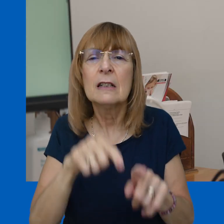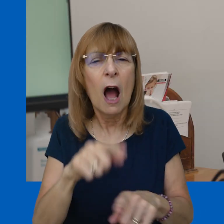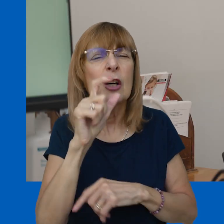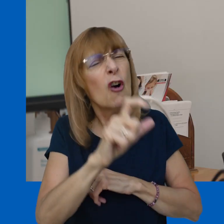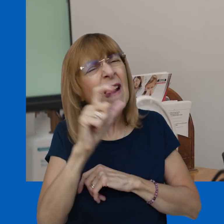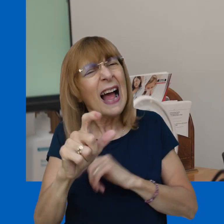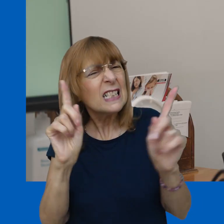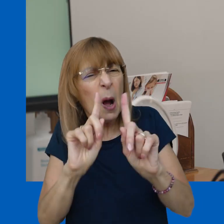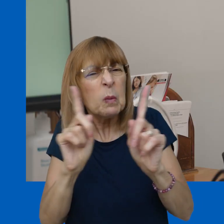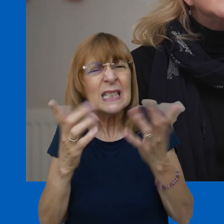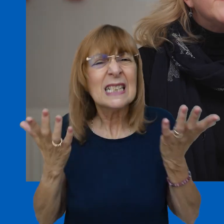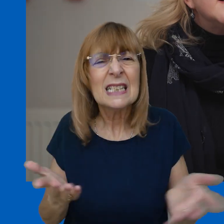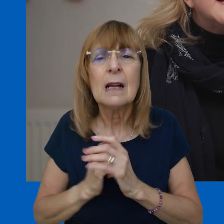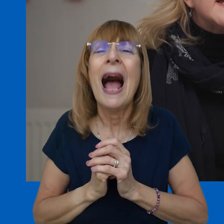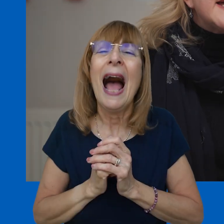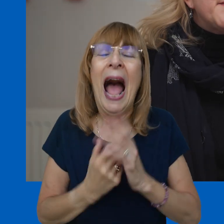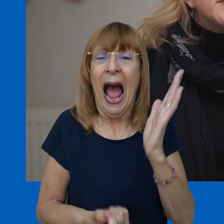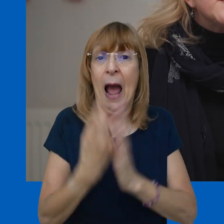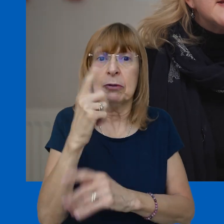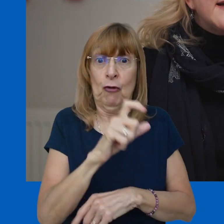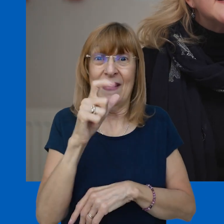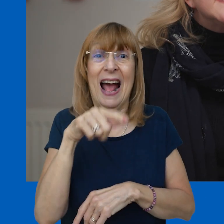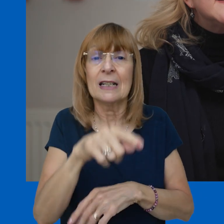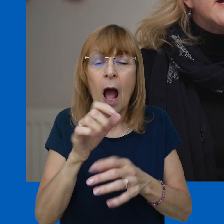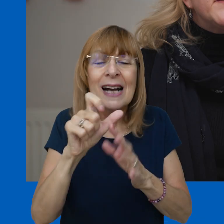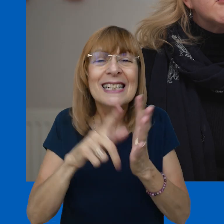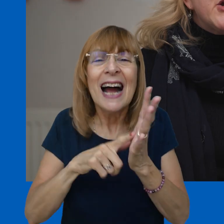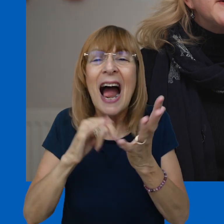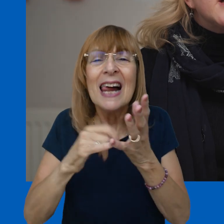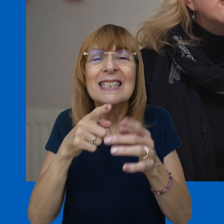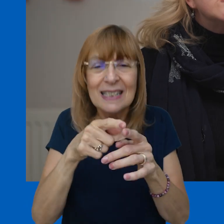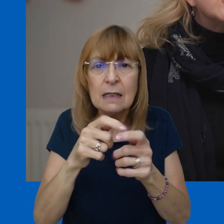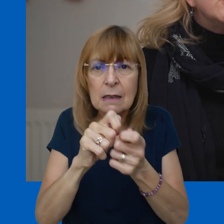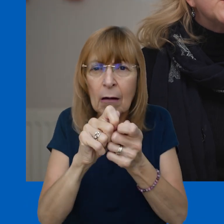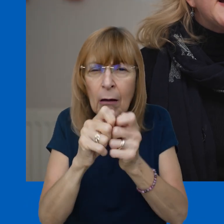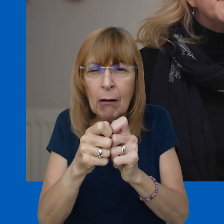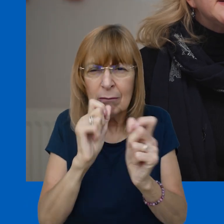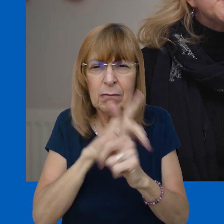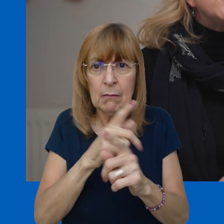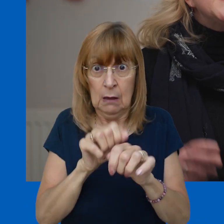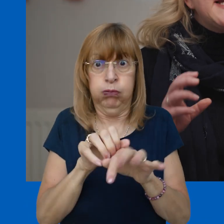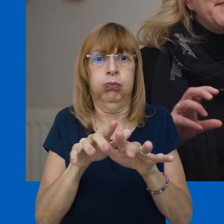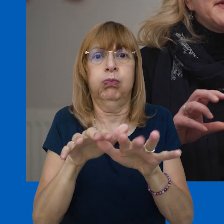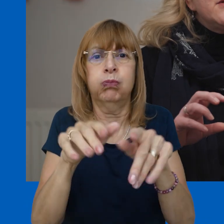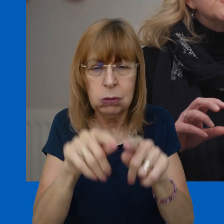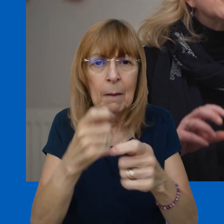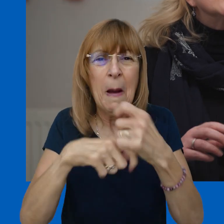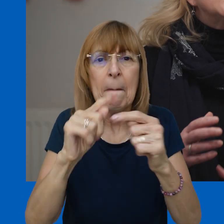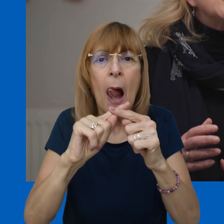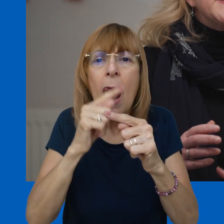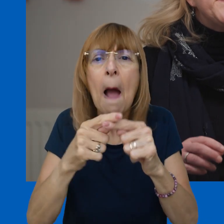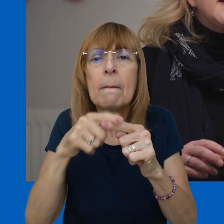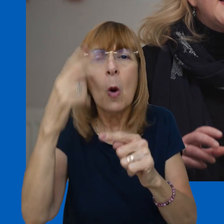So what is cervical cancer? Cervical cancer happens when cells in the cervix grow in an uncontrolled way and build up to form a lump, also